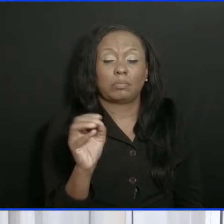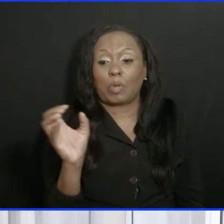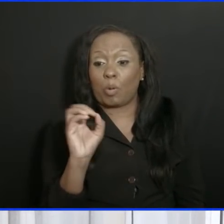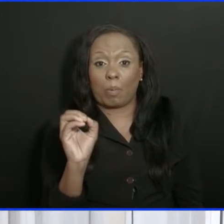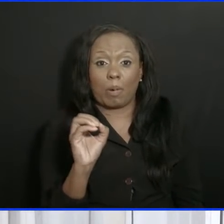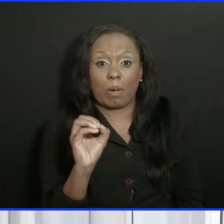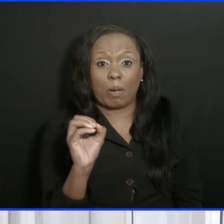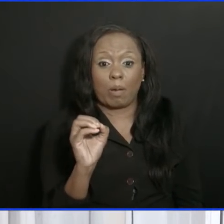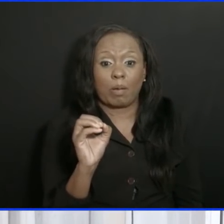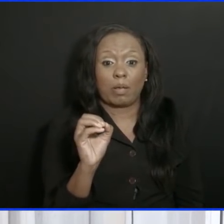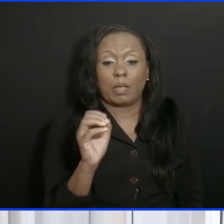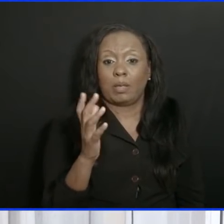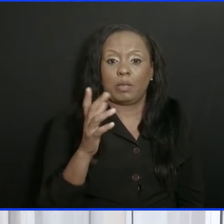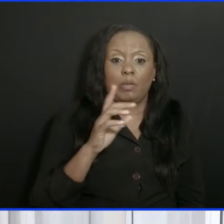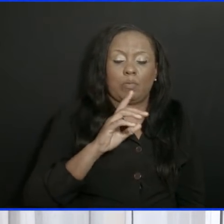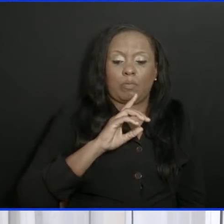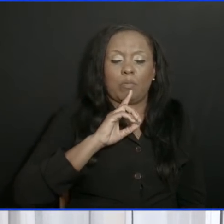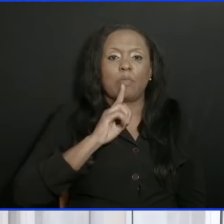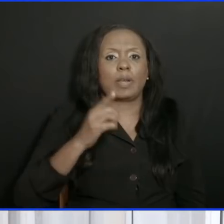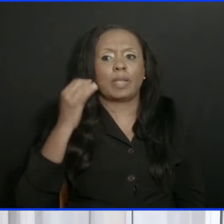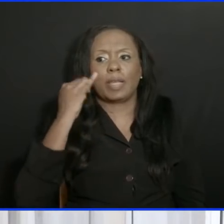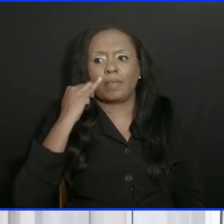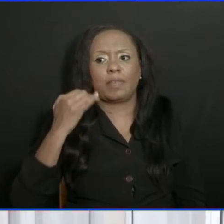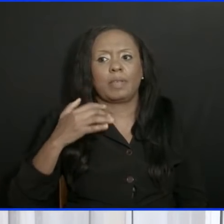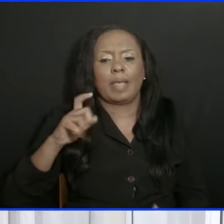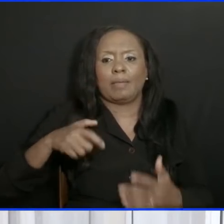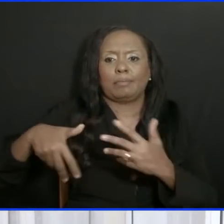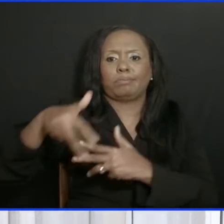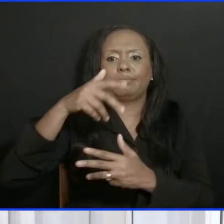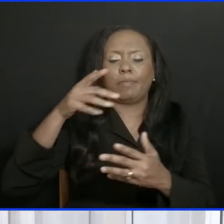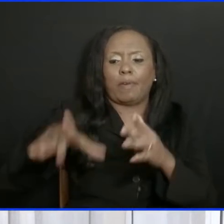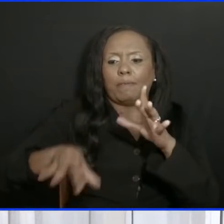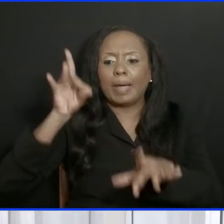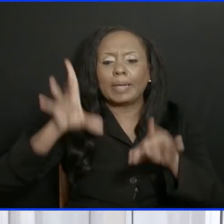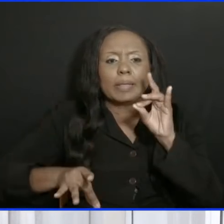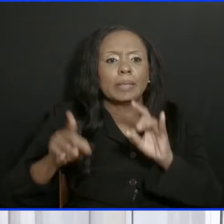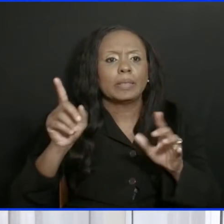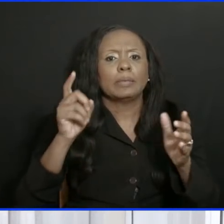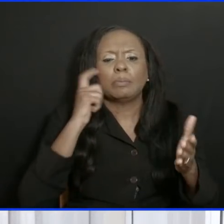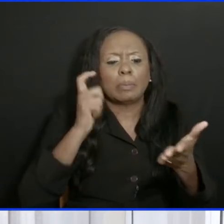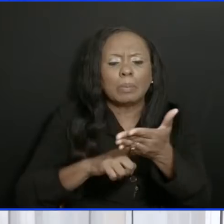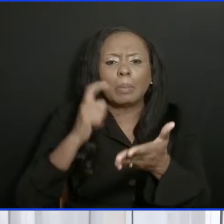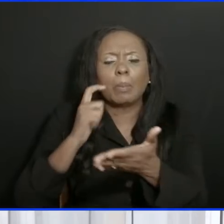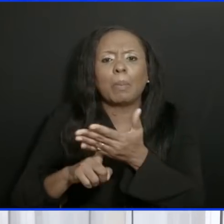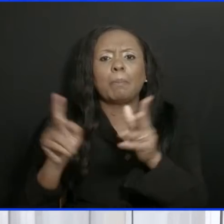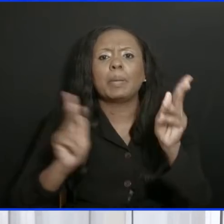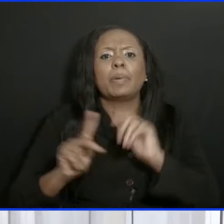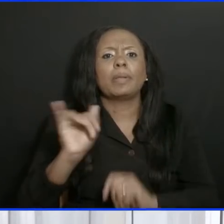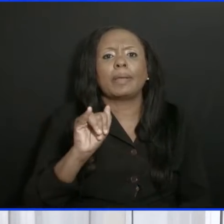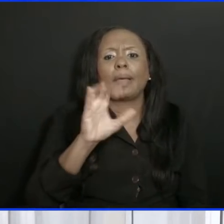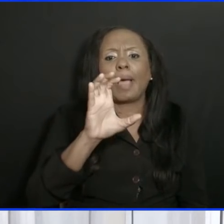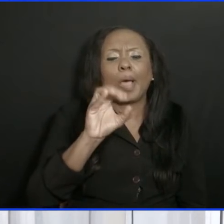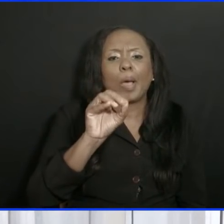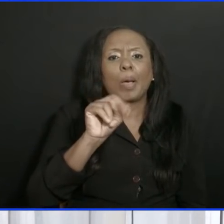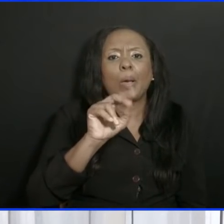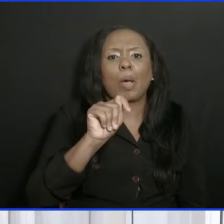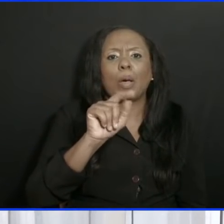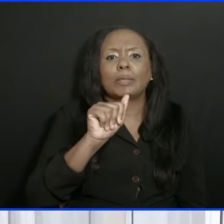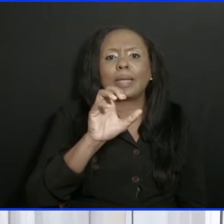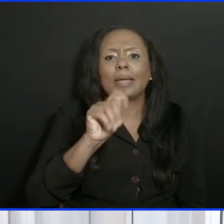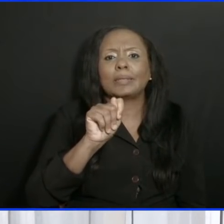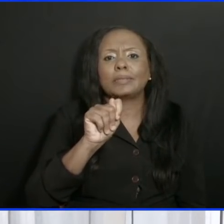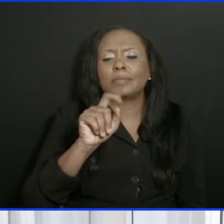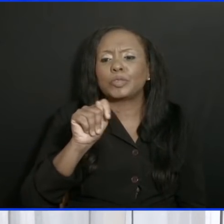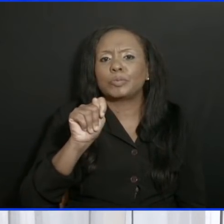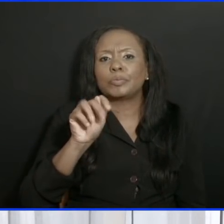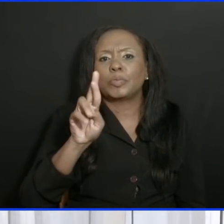accept. So that it does mean take care of yourself. The good news is, as I said, most people have reported that this is